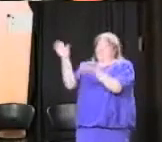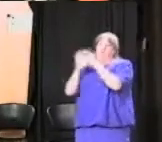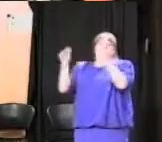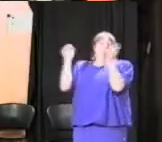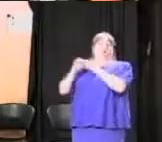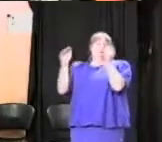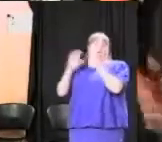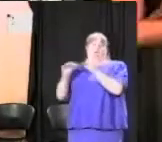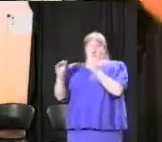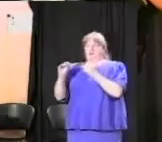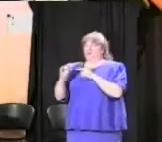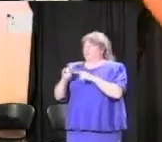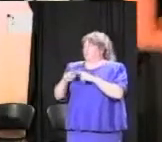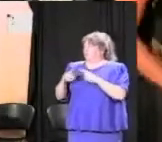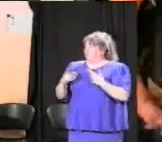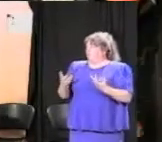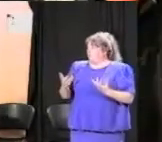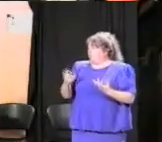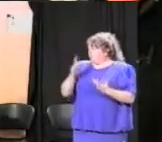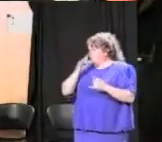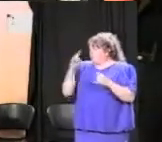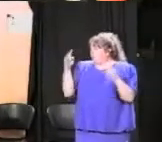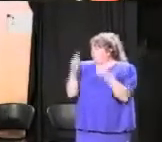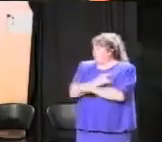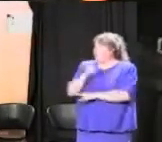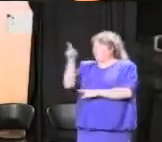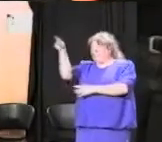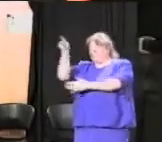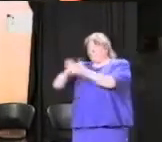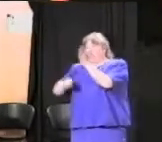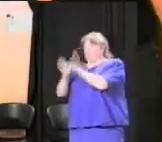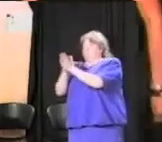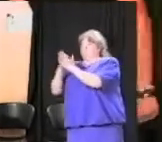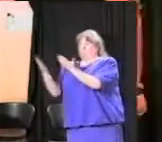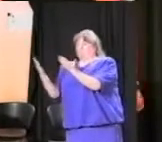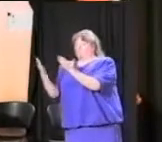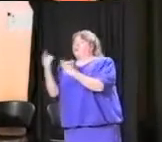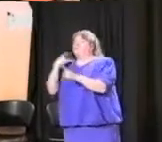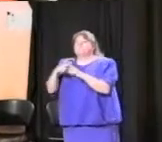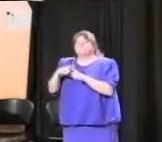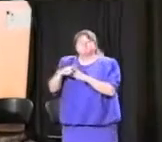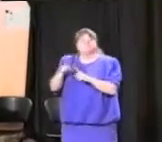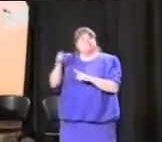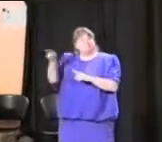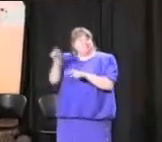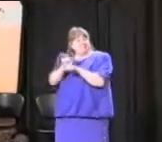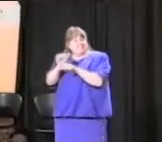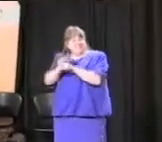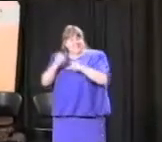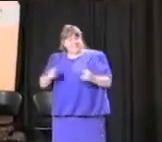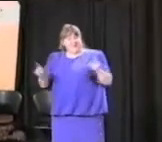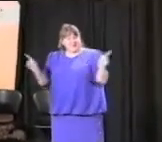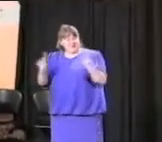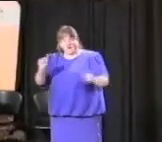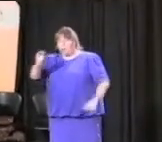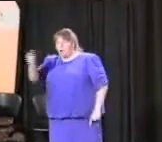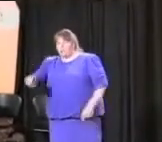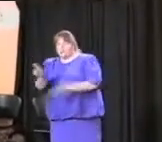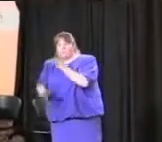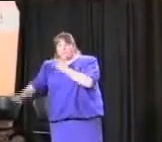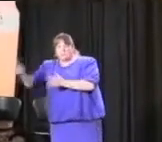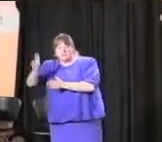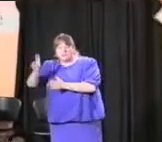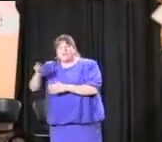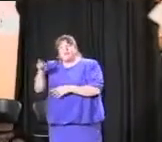they're doing it. That's ironic, isn't it? And he's got tenure at Ottawa U. There's justice for you. A permanent